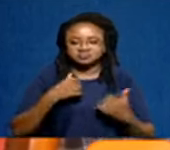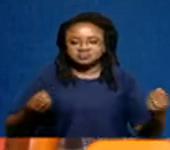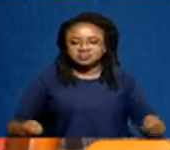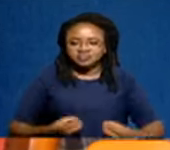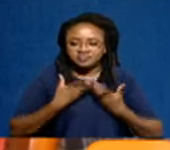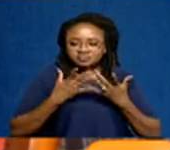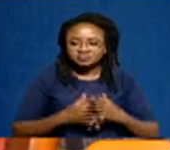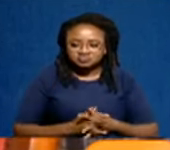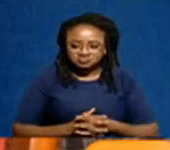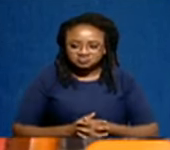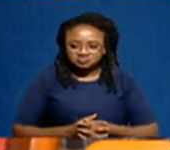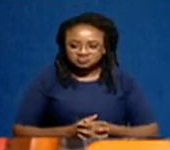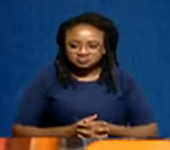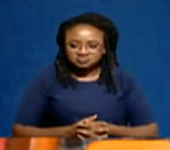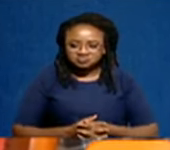na barabara.